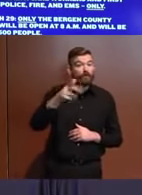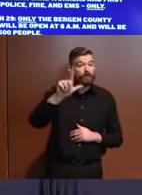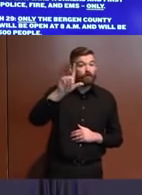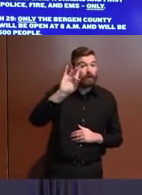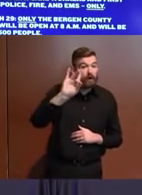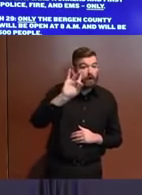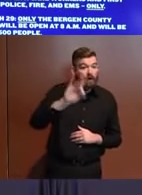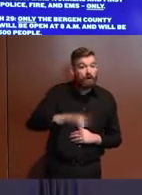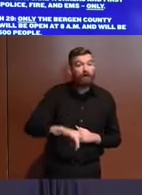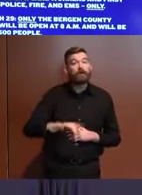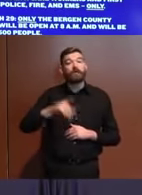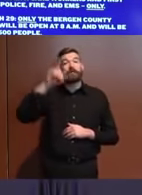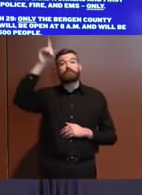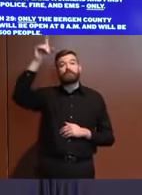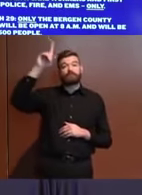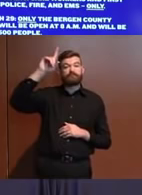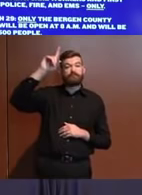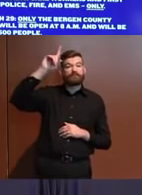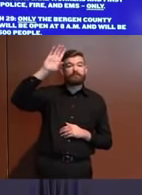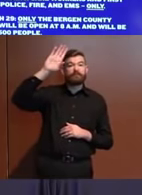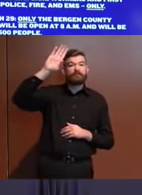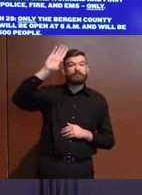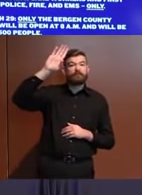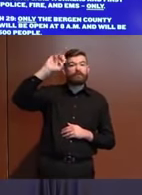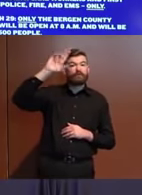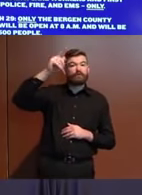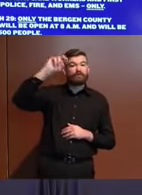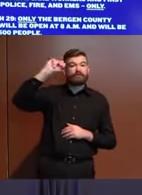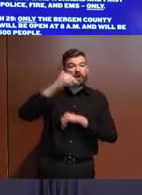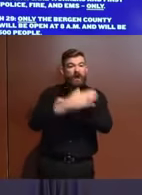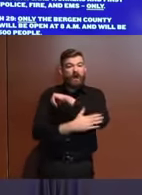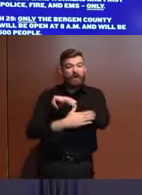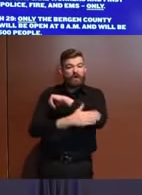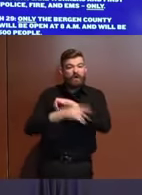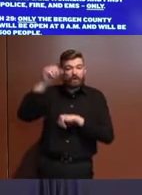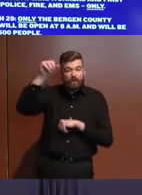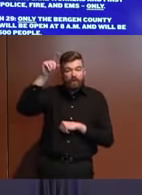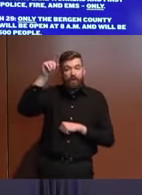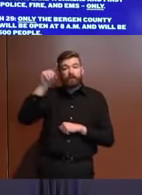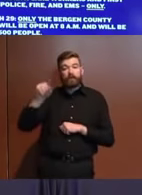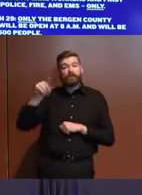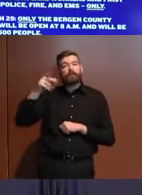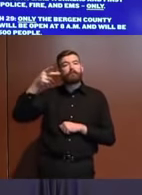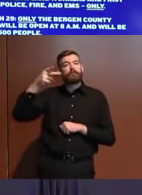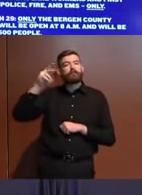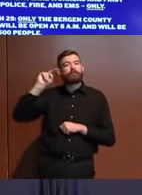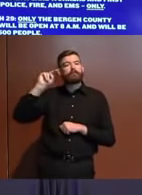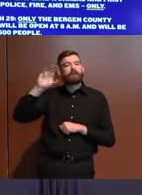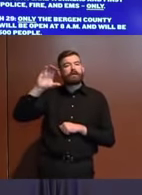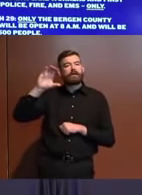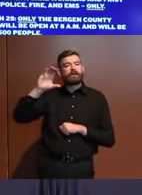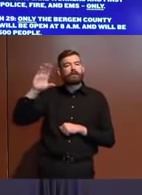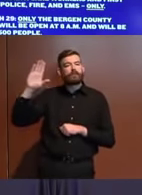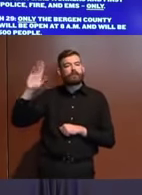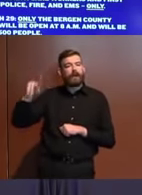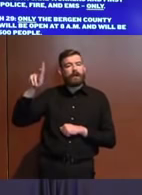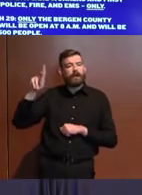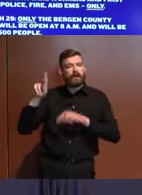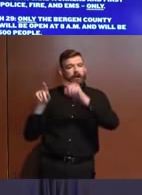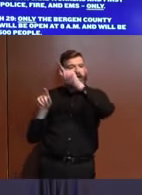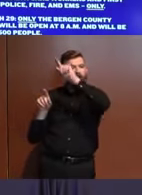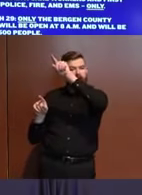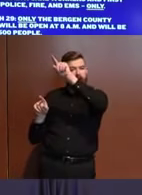College site and the PNC Bank Arts Center drive-through site will be reserved